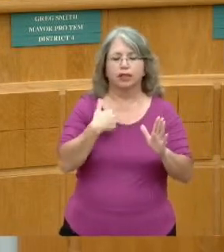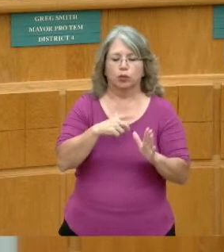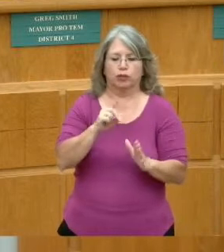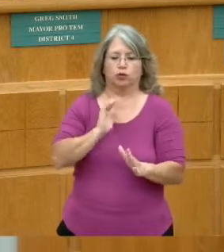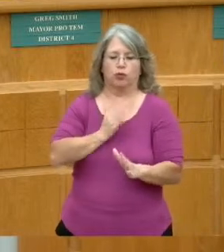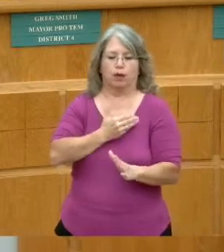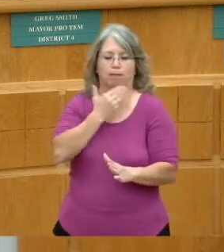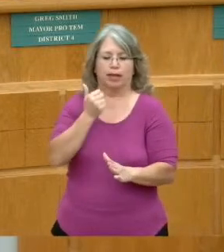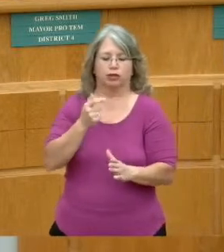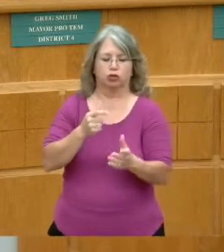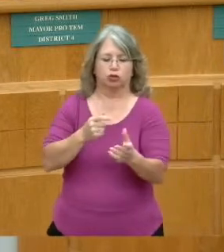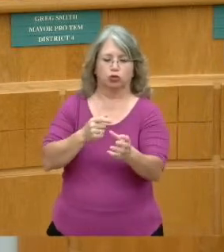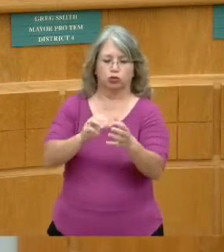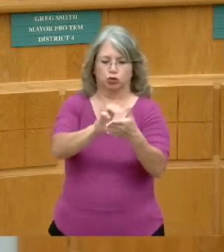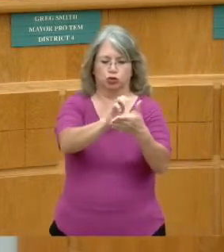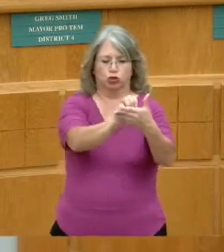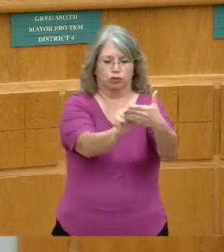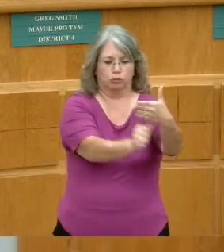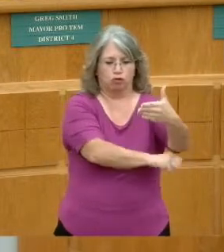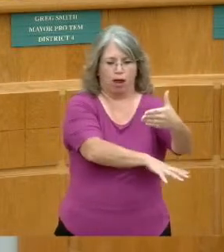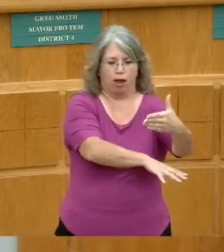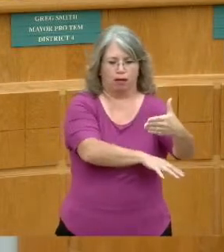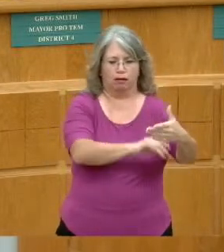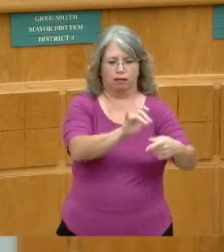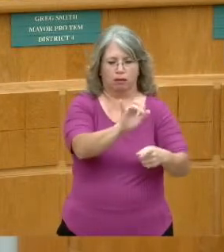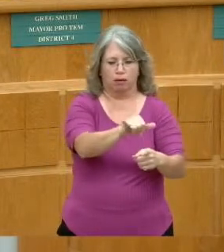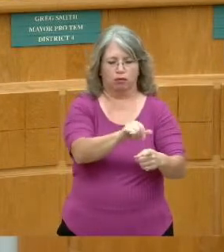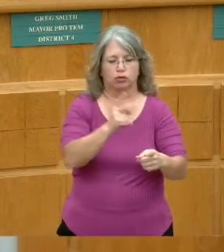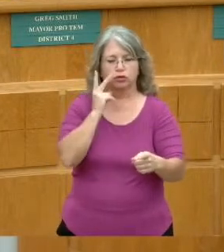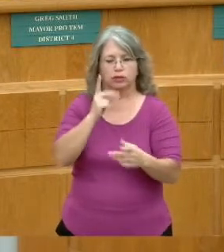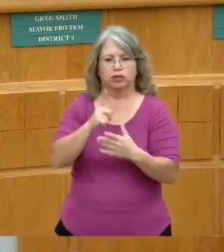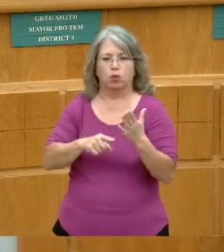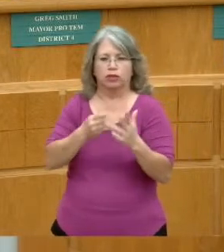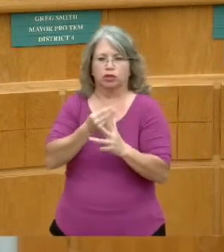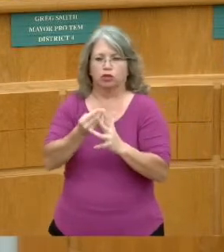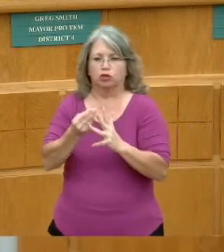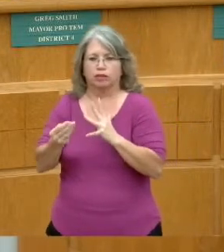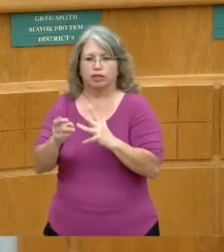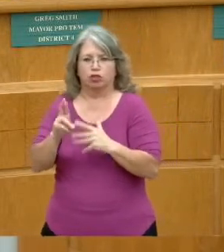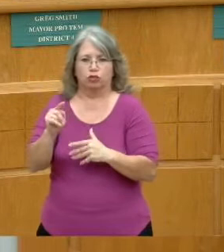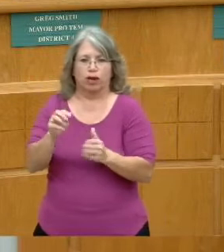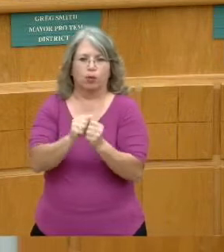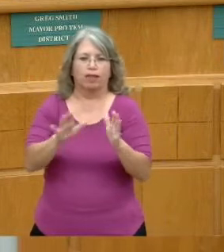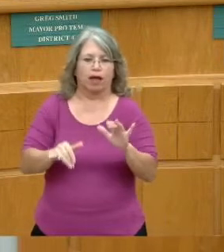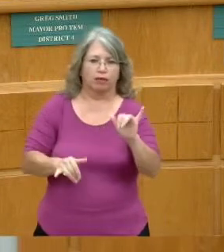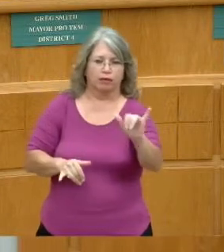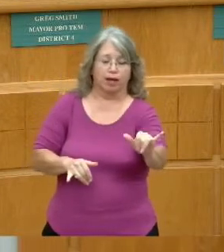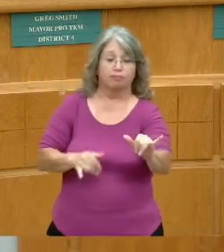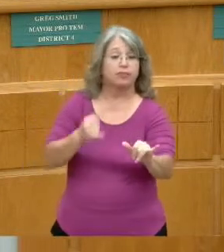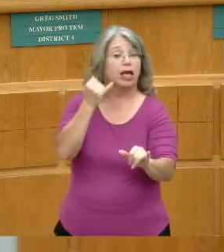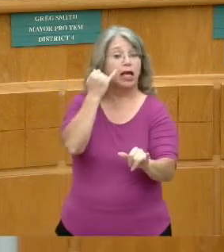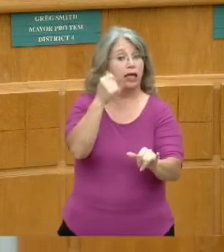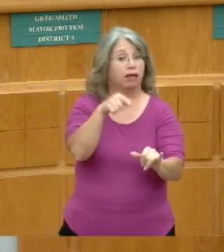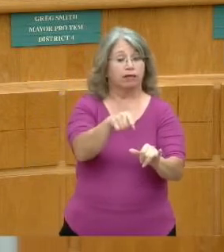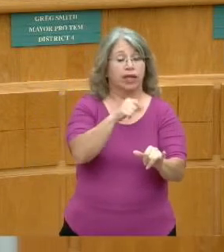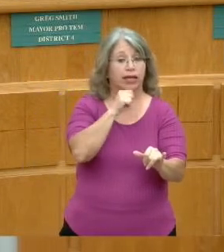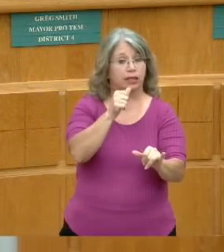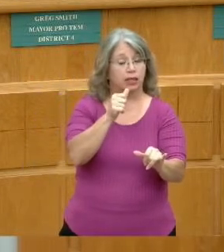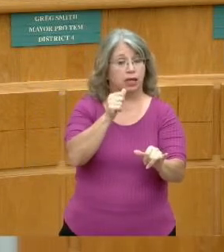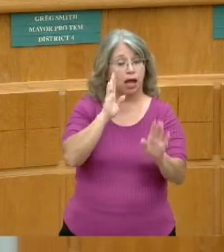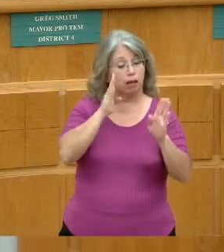cases to see what the transmission rate was otherwise. Now, if the outbreak wasn't contained, then we obviously would